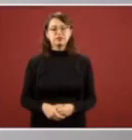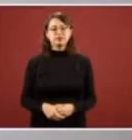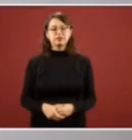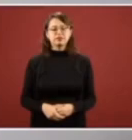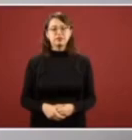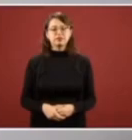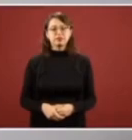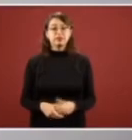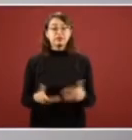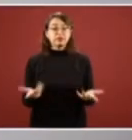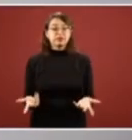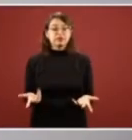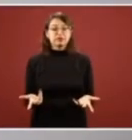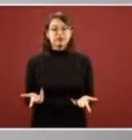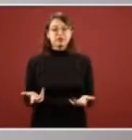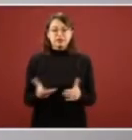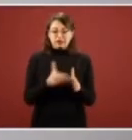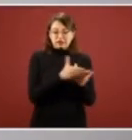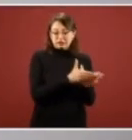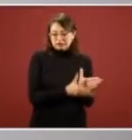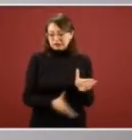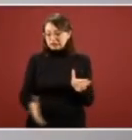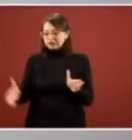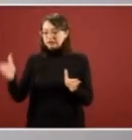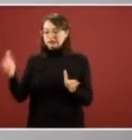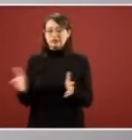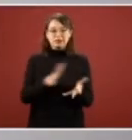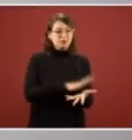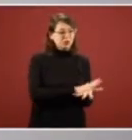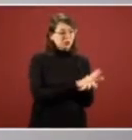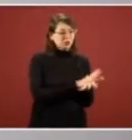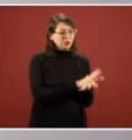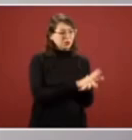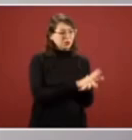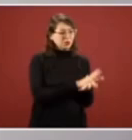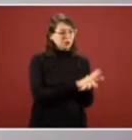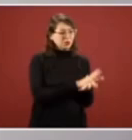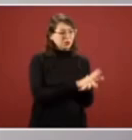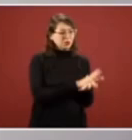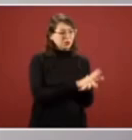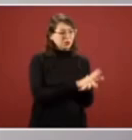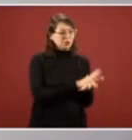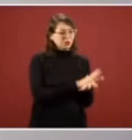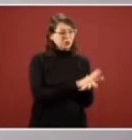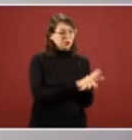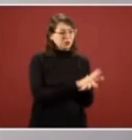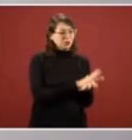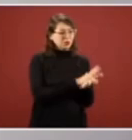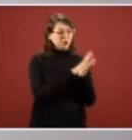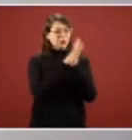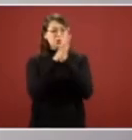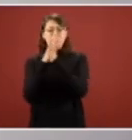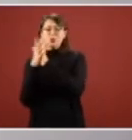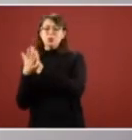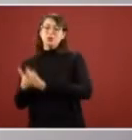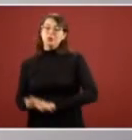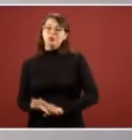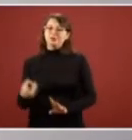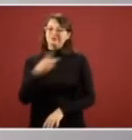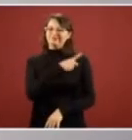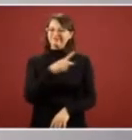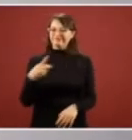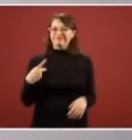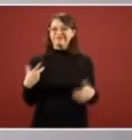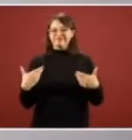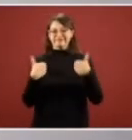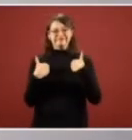transformation. La que se está llevando a cabo. Which is now taking place.